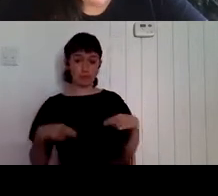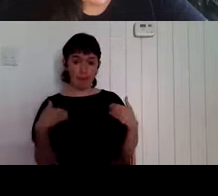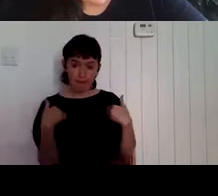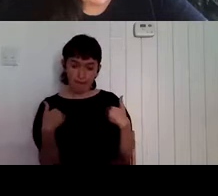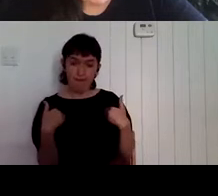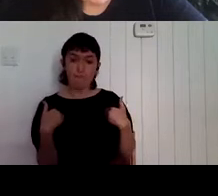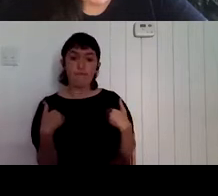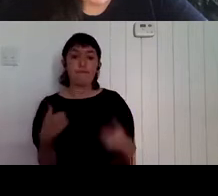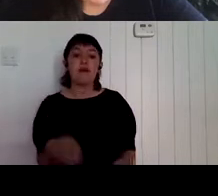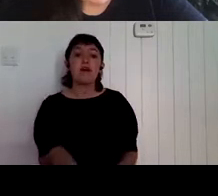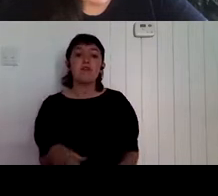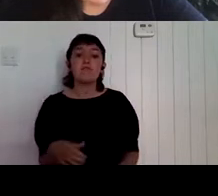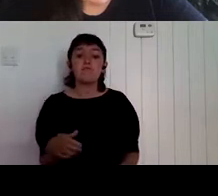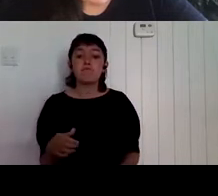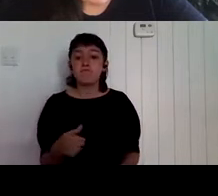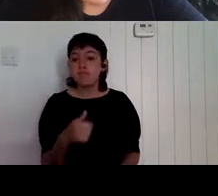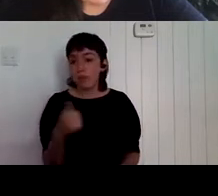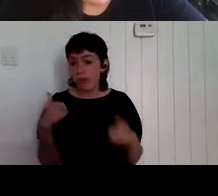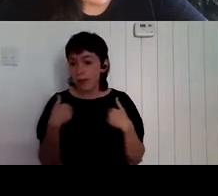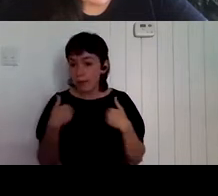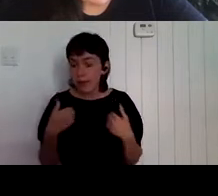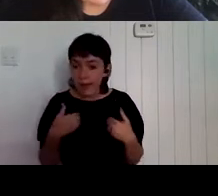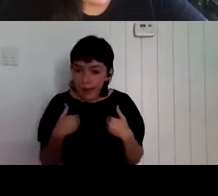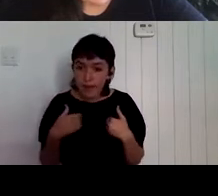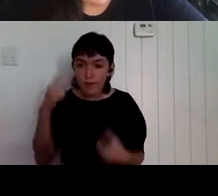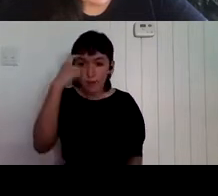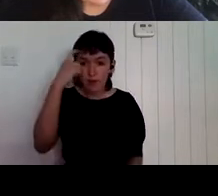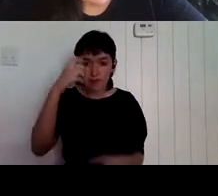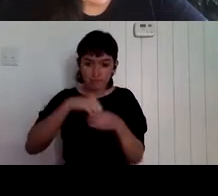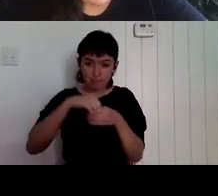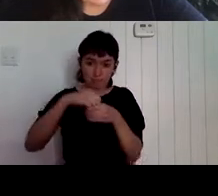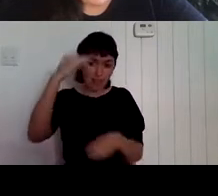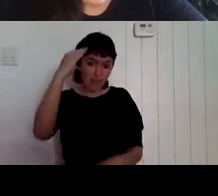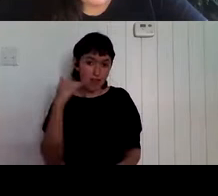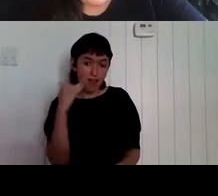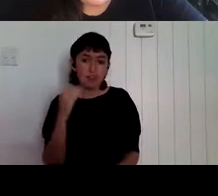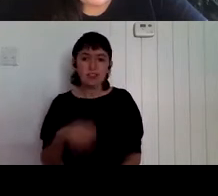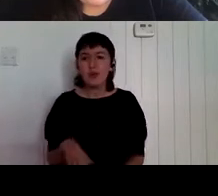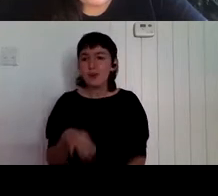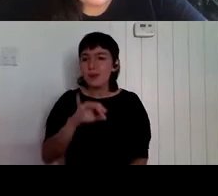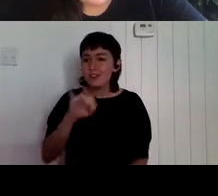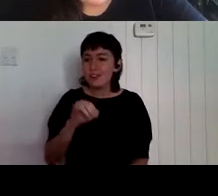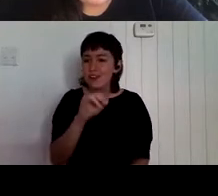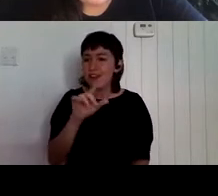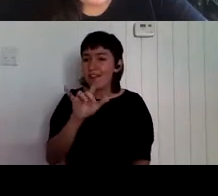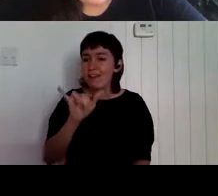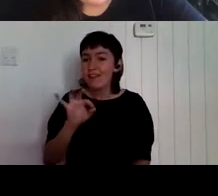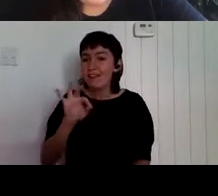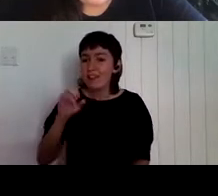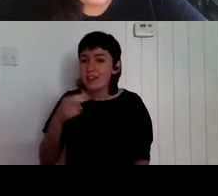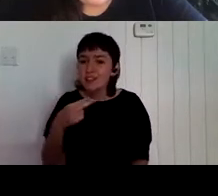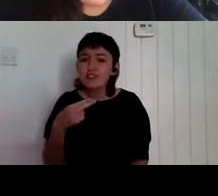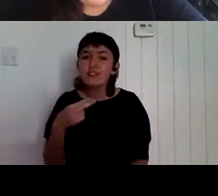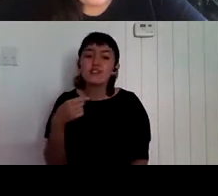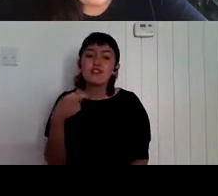Other animals have brains that are typically located in their head. The jellyfish doesn't have any sort of central brain location. It is what we